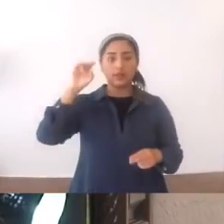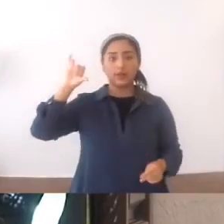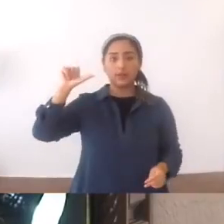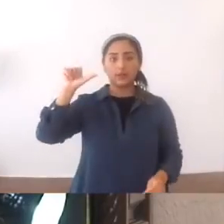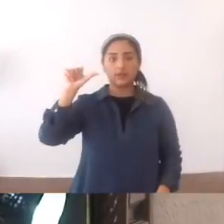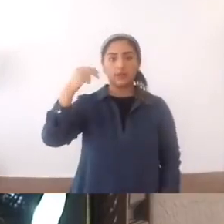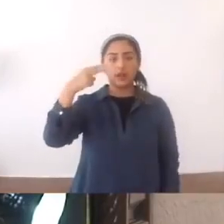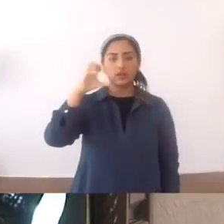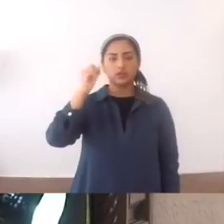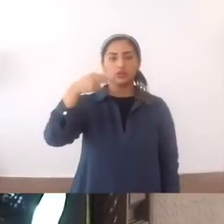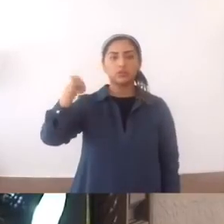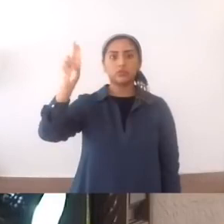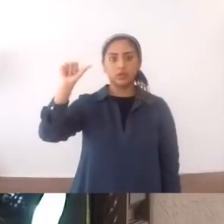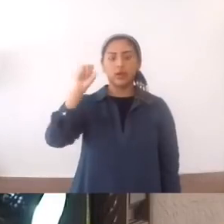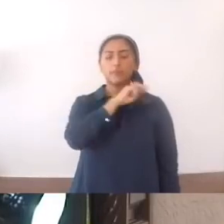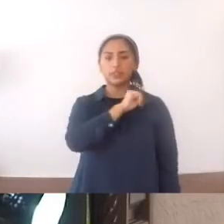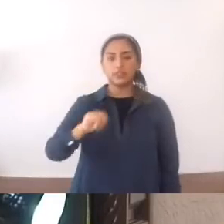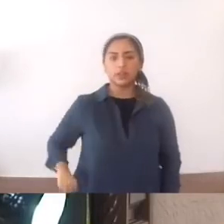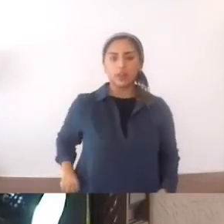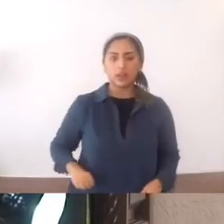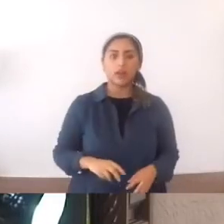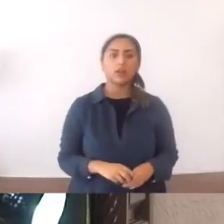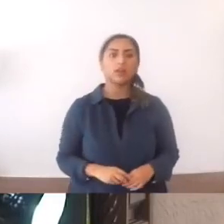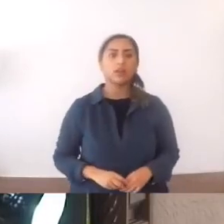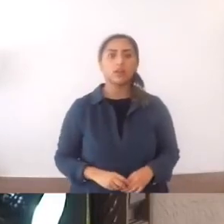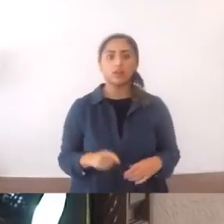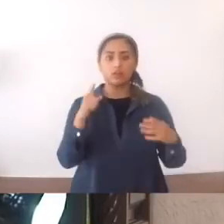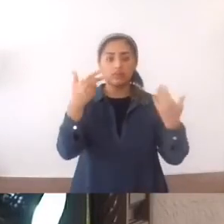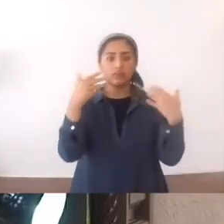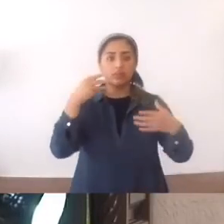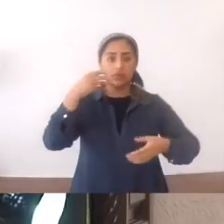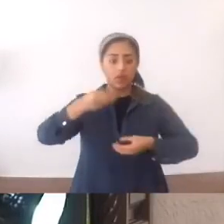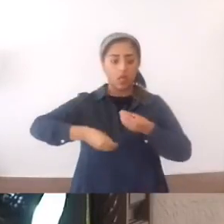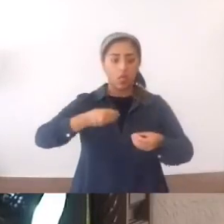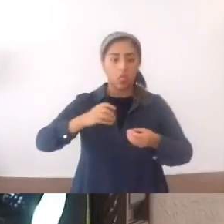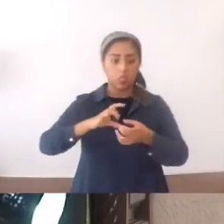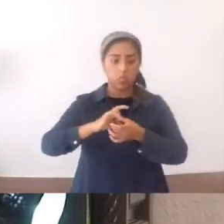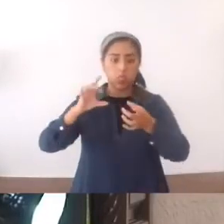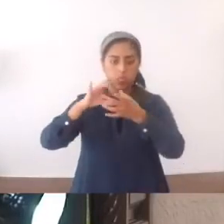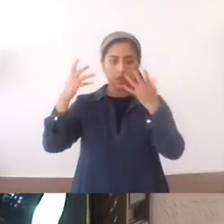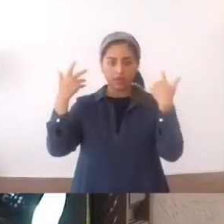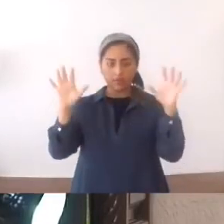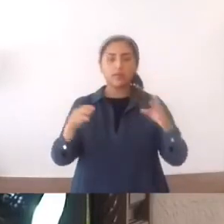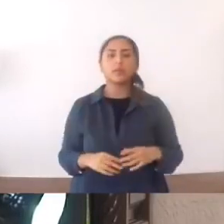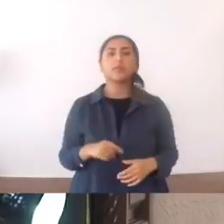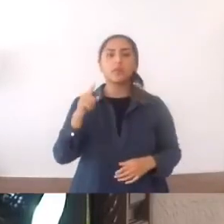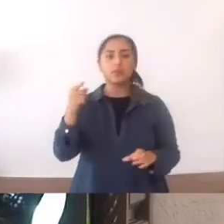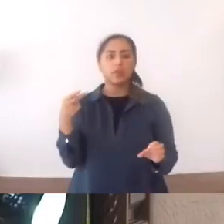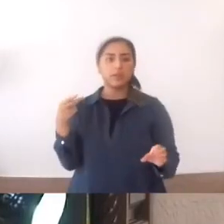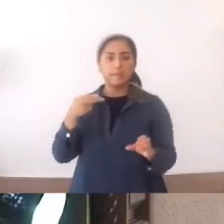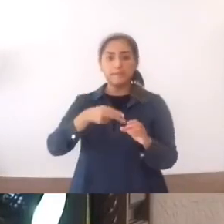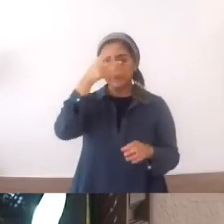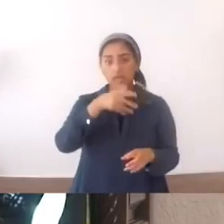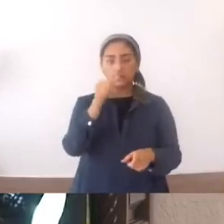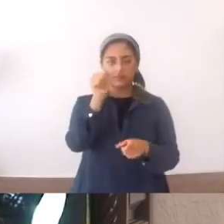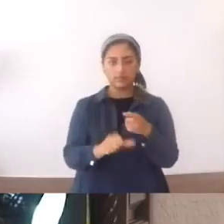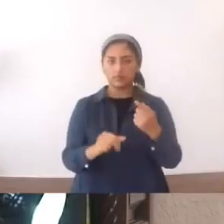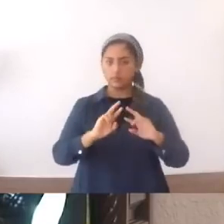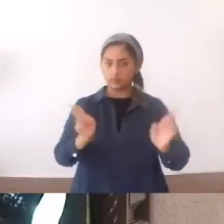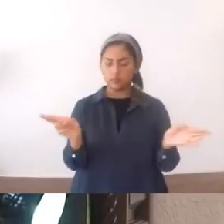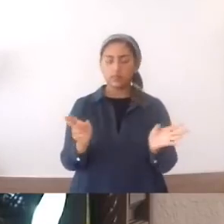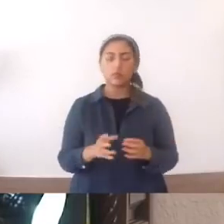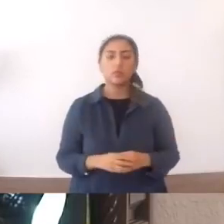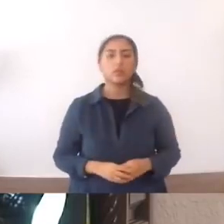Tevilah, bautismo en el nombre de Yahshua HaMashiach, baptism in the name of Joshua hayas roto HaMashiach, maldiciones, you break all kind of hayas entrado al curses, pacto de